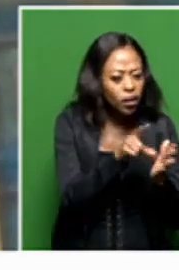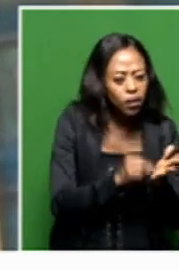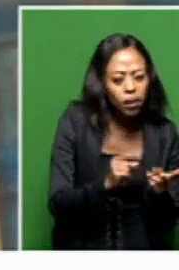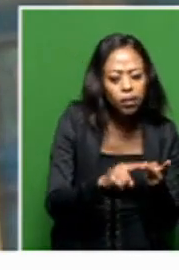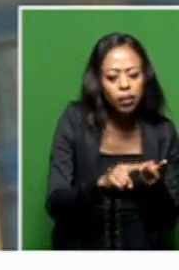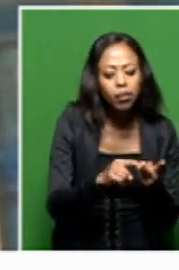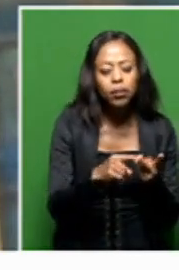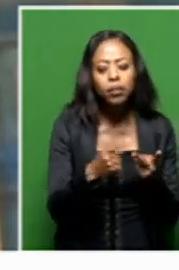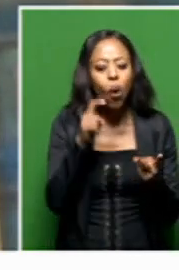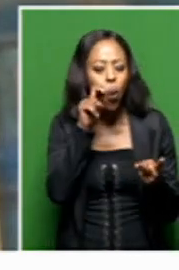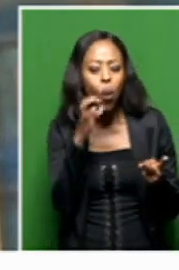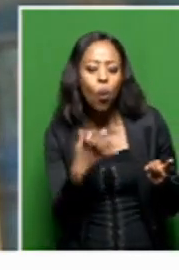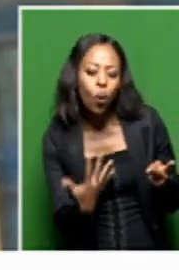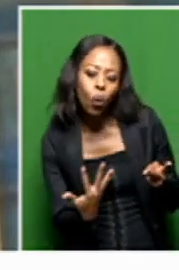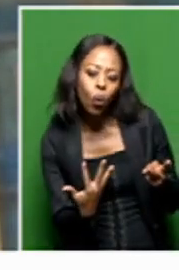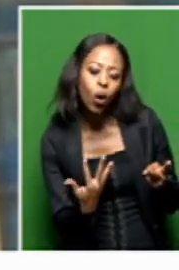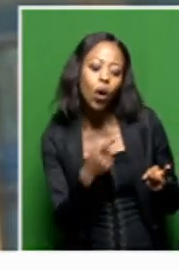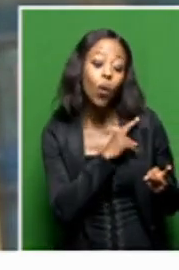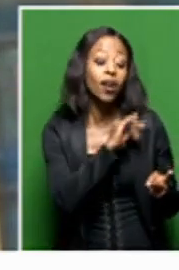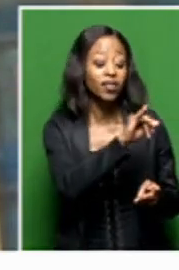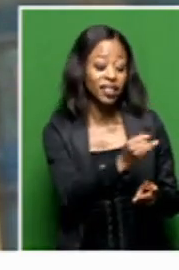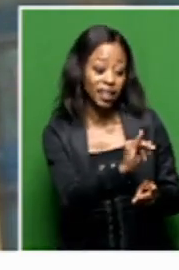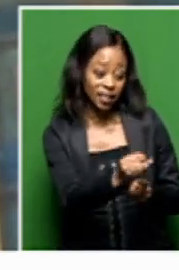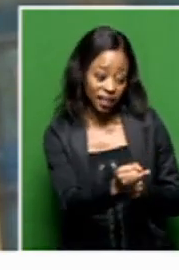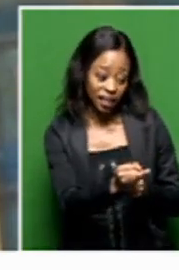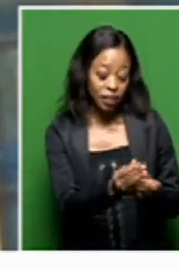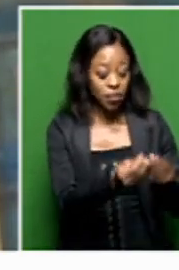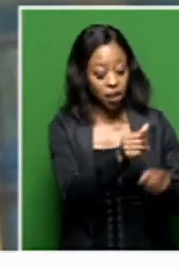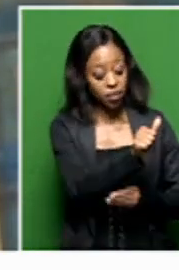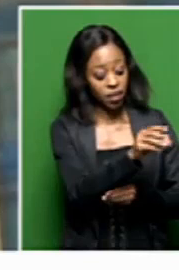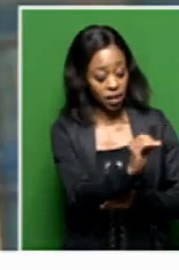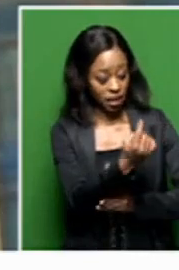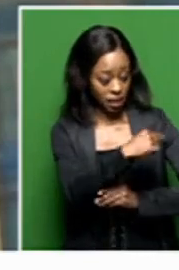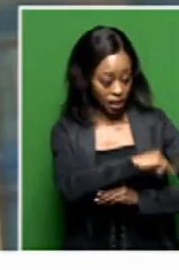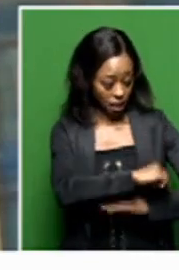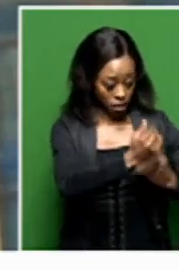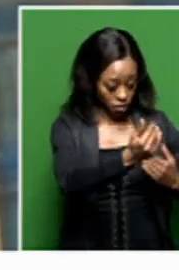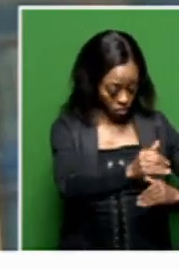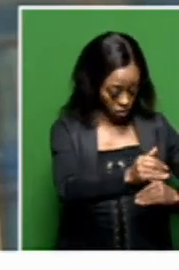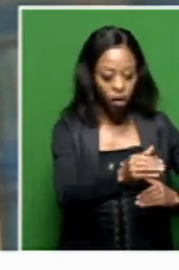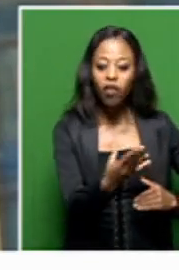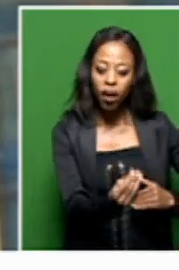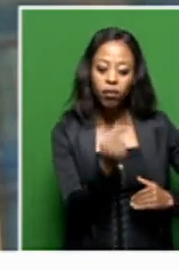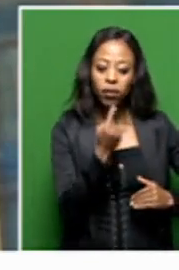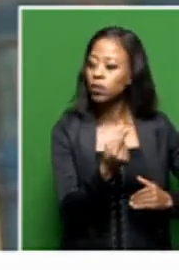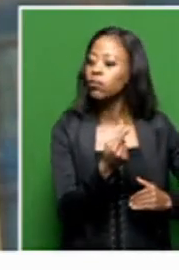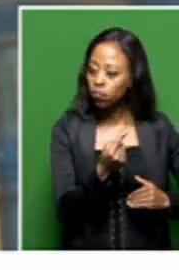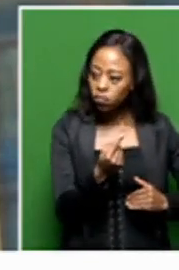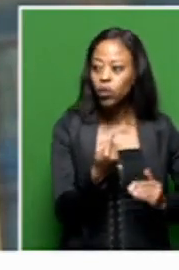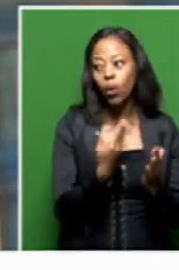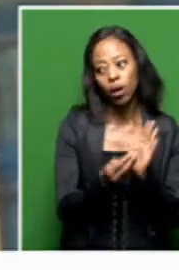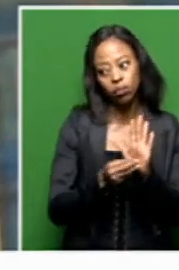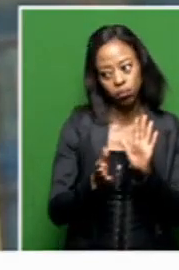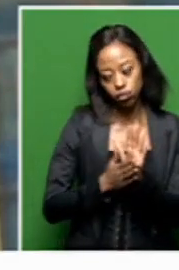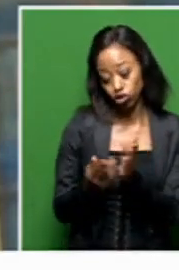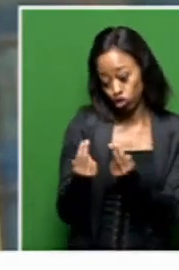check whether you've had your, in the case of a Johnson & Johnson, the 60-day gap. And if you have, it will say we can record